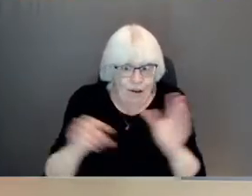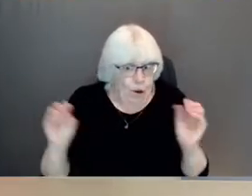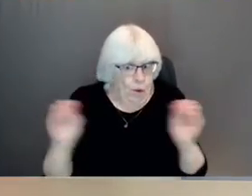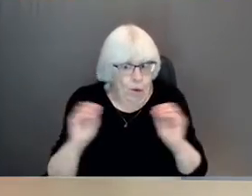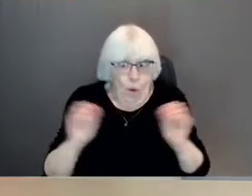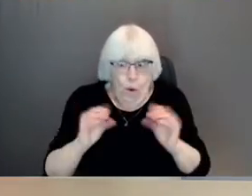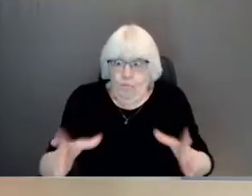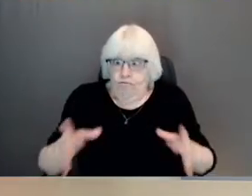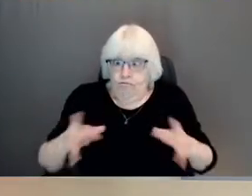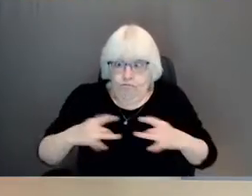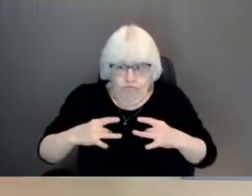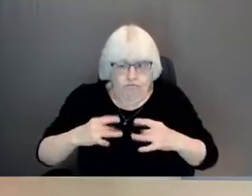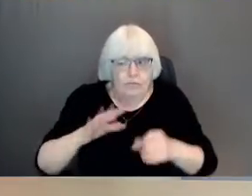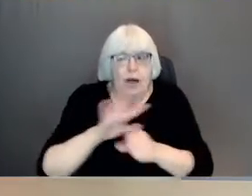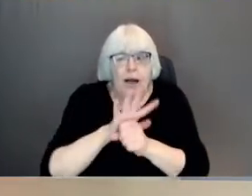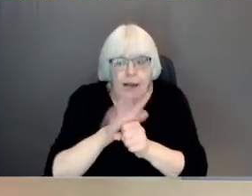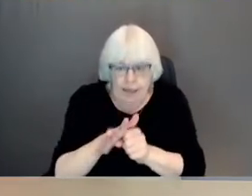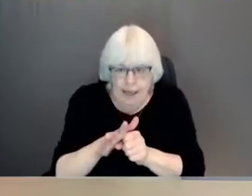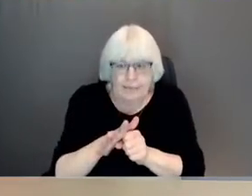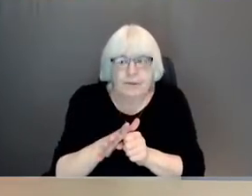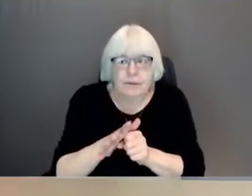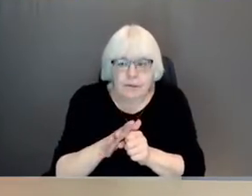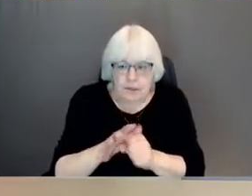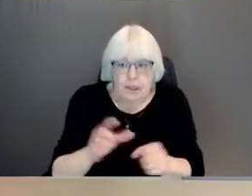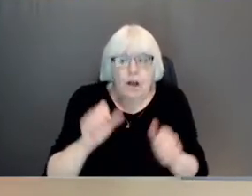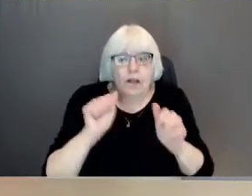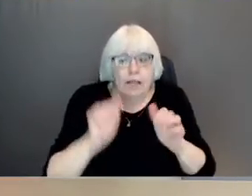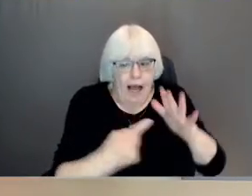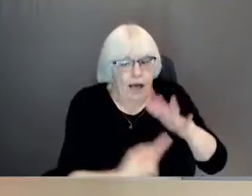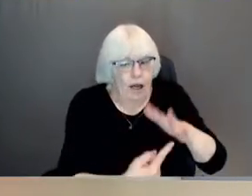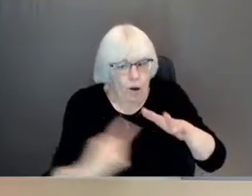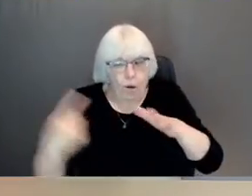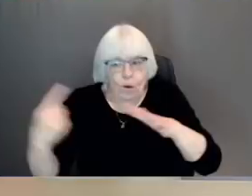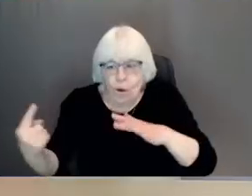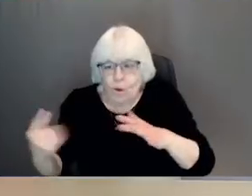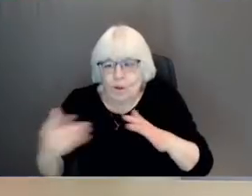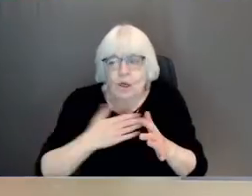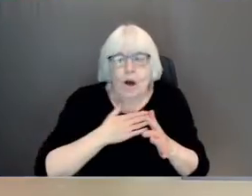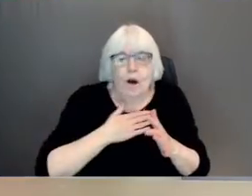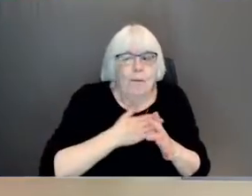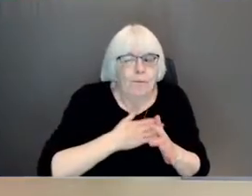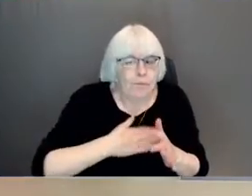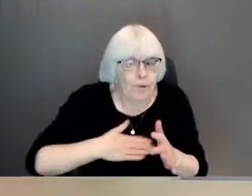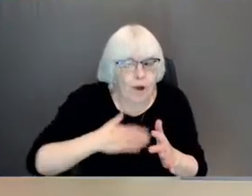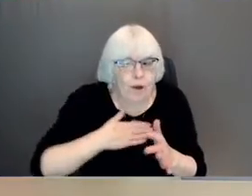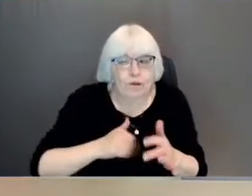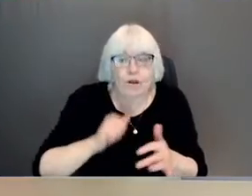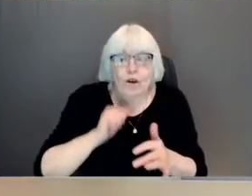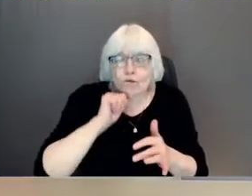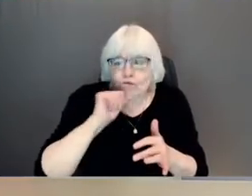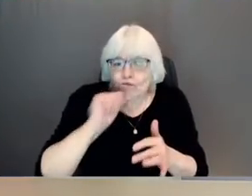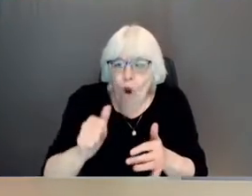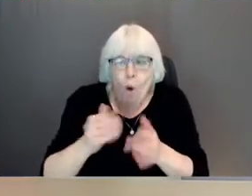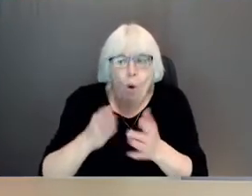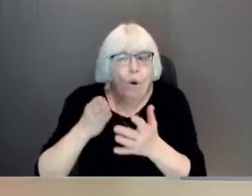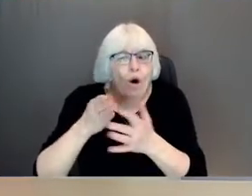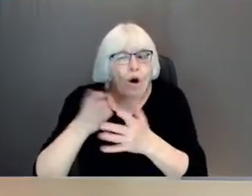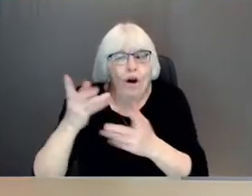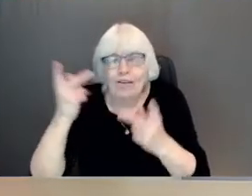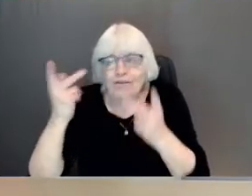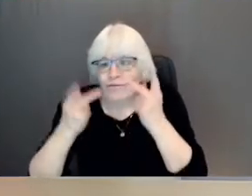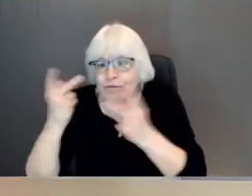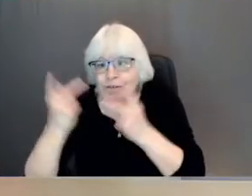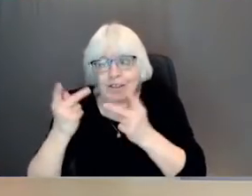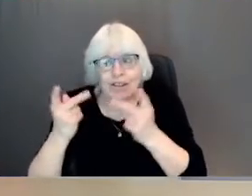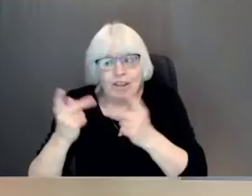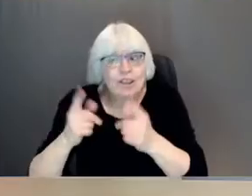be patient and not bombard the testing clinics today. The clinics have limited capacity and we need to spread out the demand for testing as